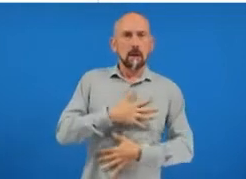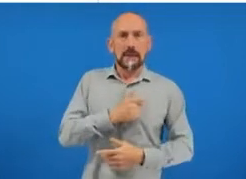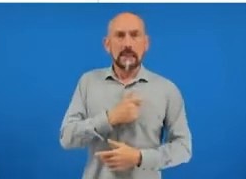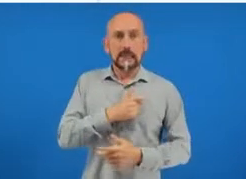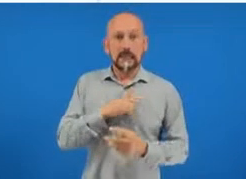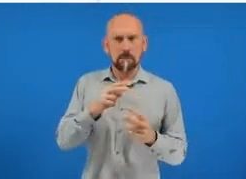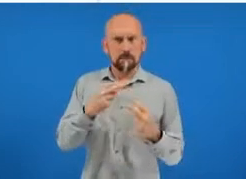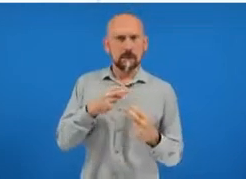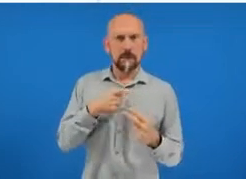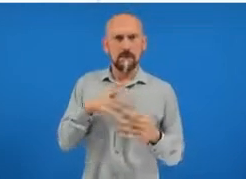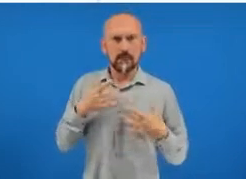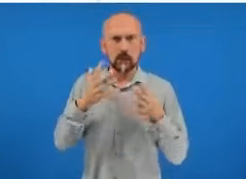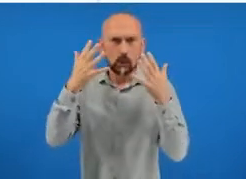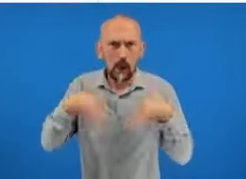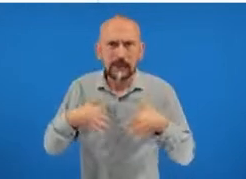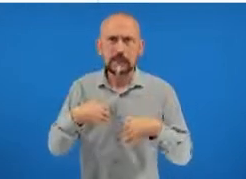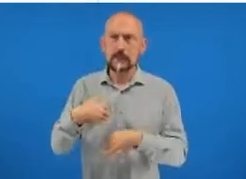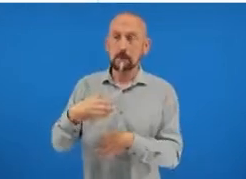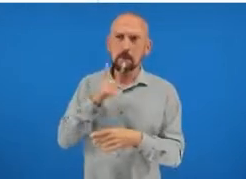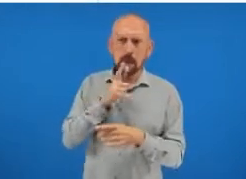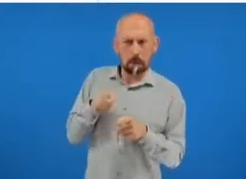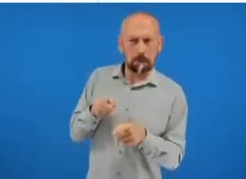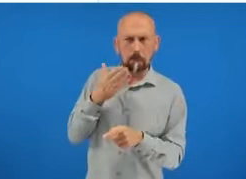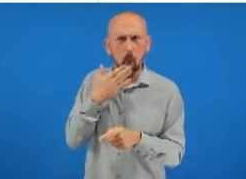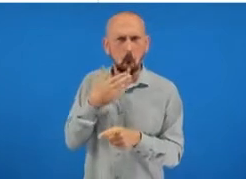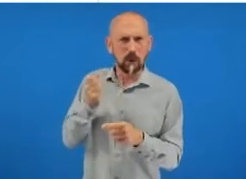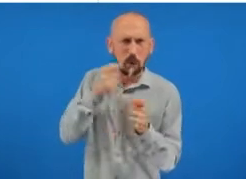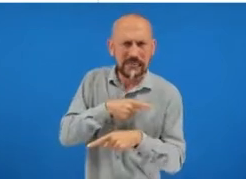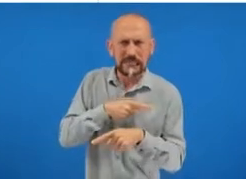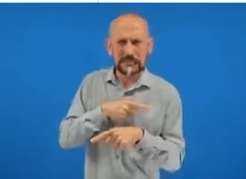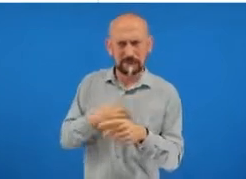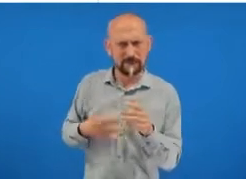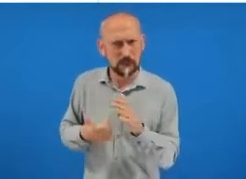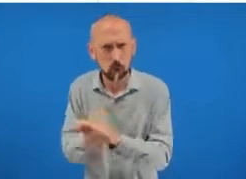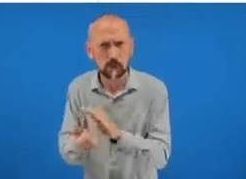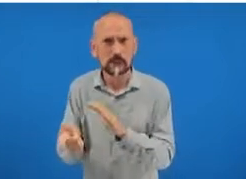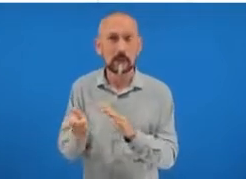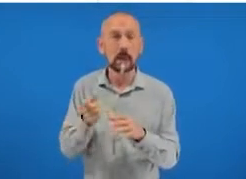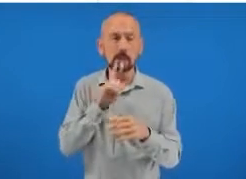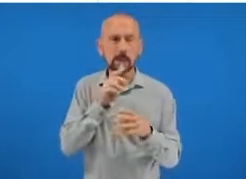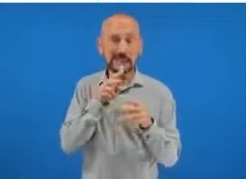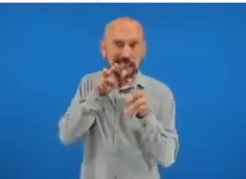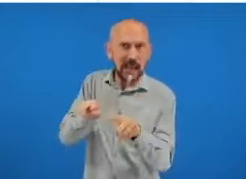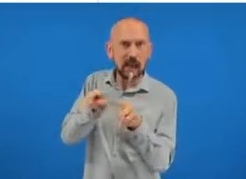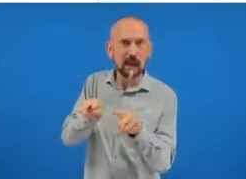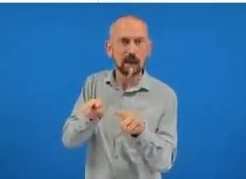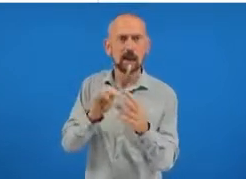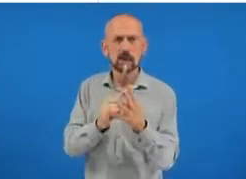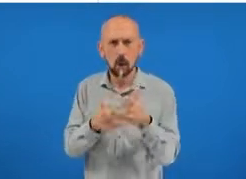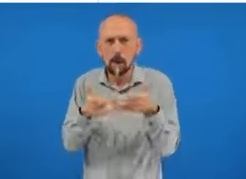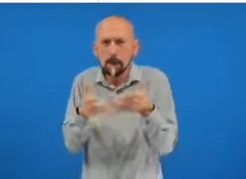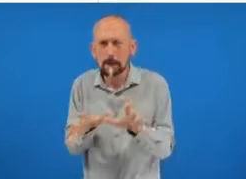stare at her. Okay. And they had been tracking her progress in treatment on a measure of social anxiety symptoms, the SPIN, the social